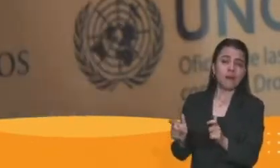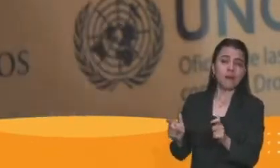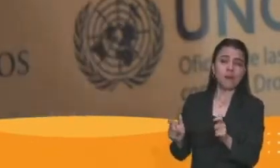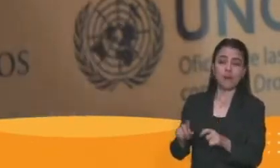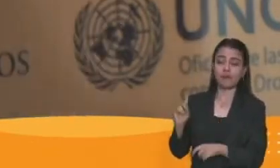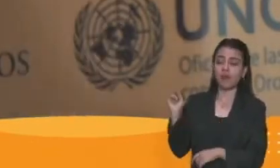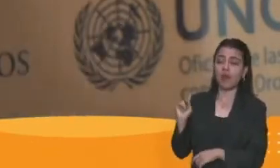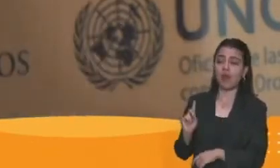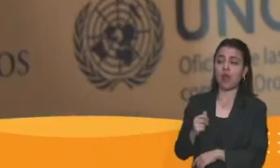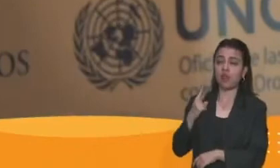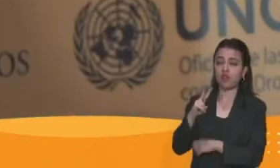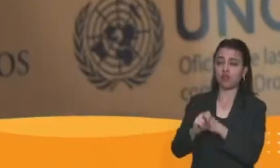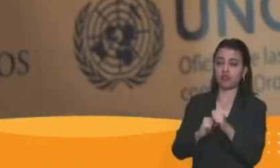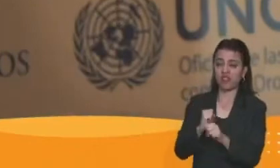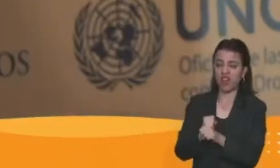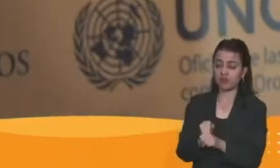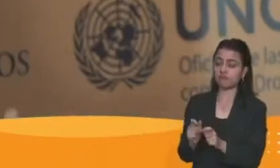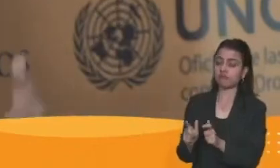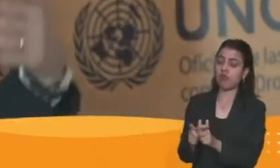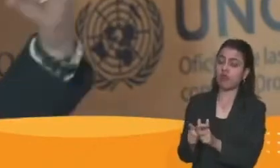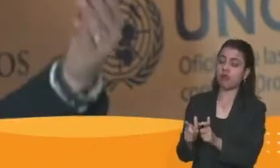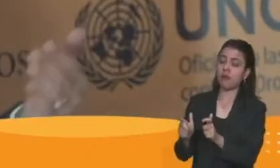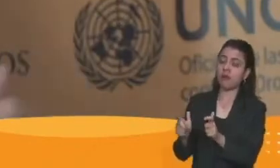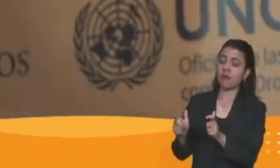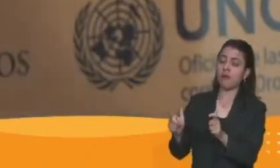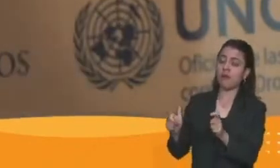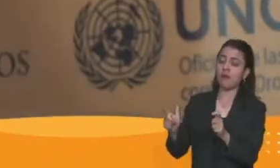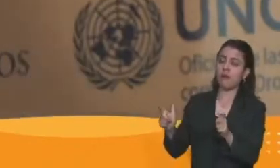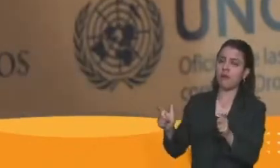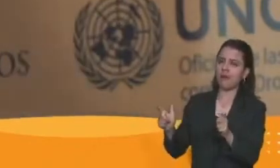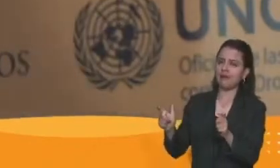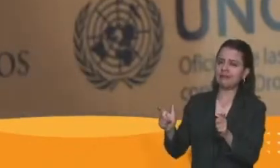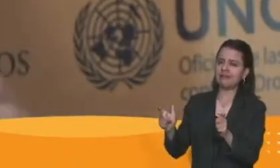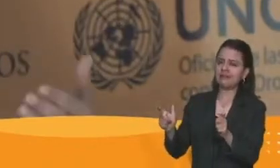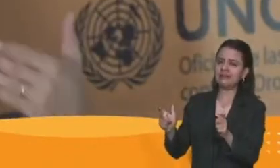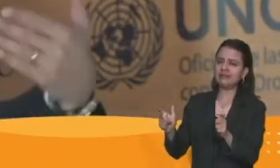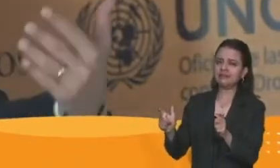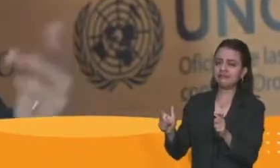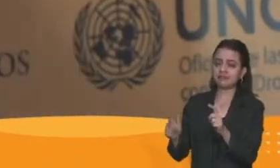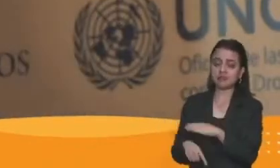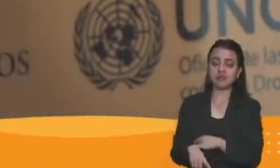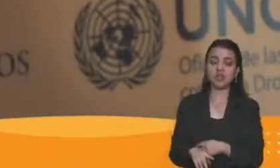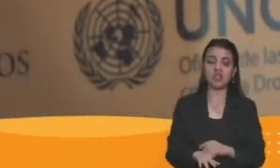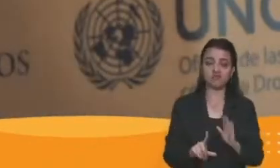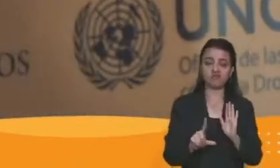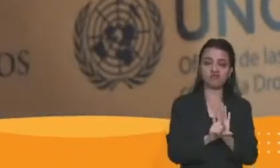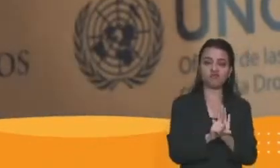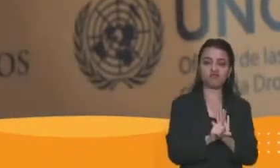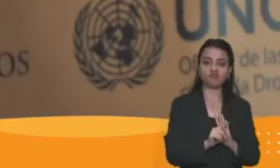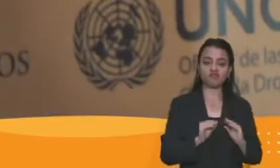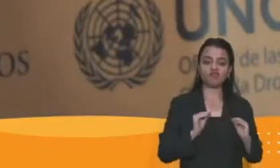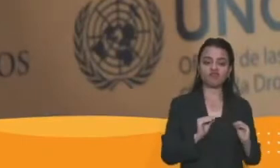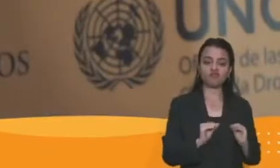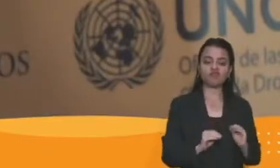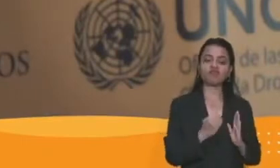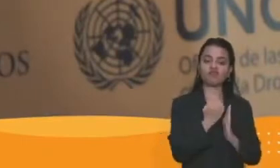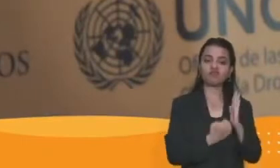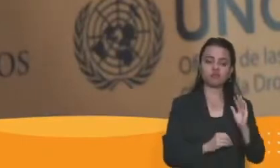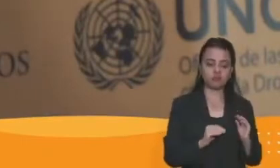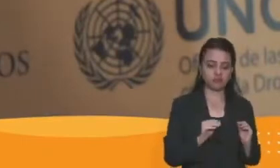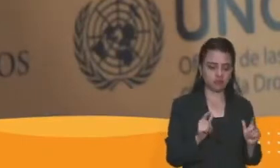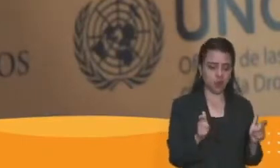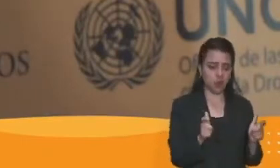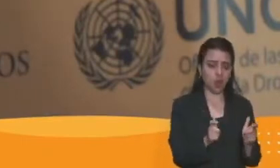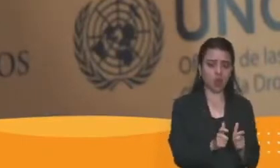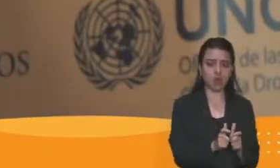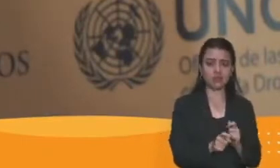the last 12 years, that is the 3 previous administrations, that legalization rate accumulated